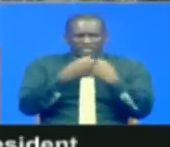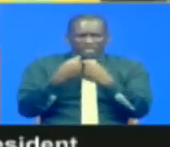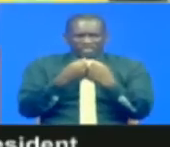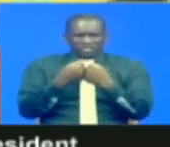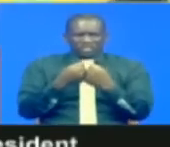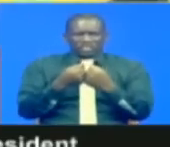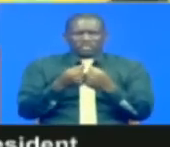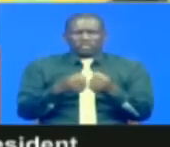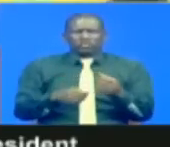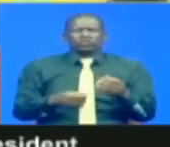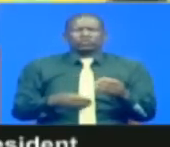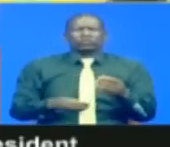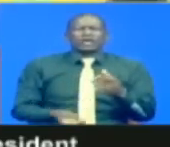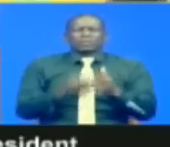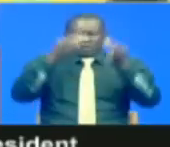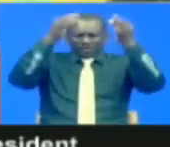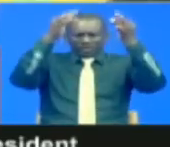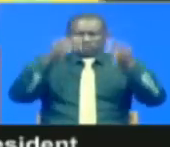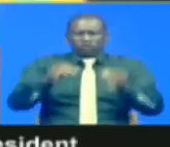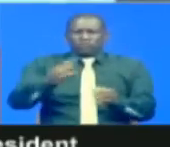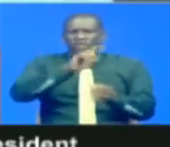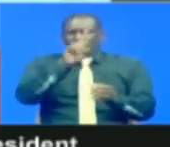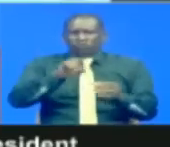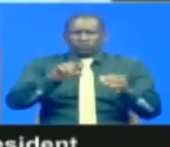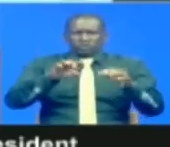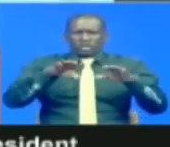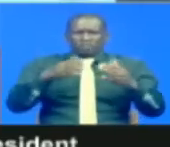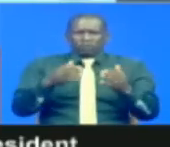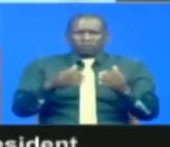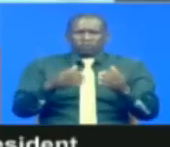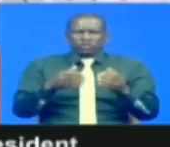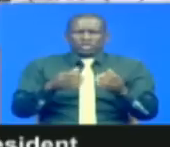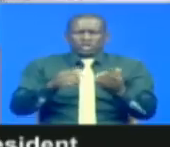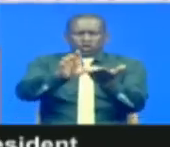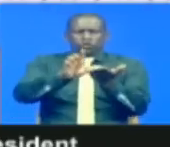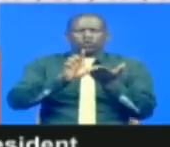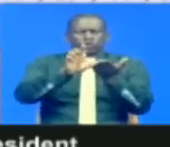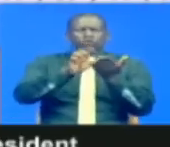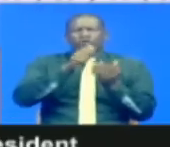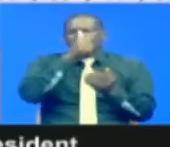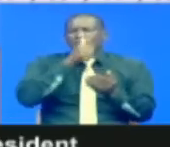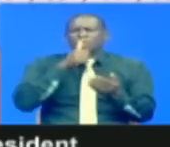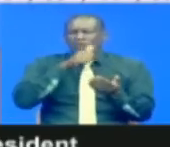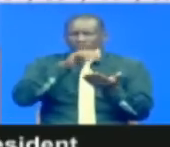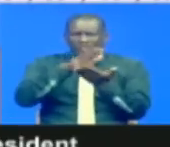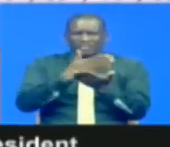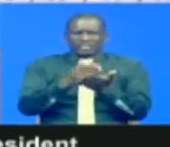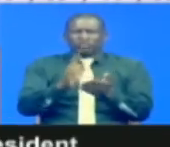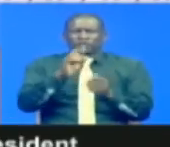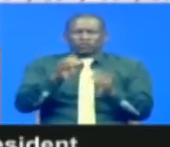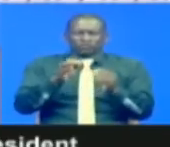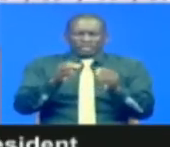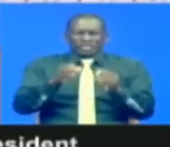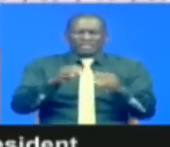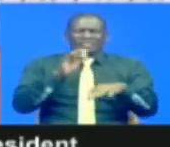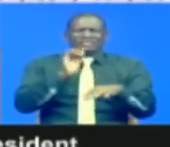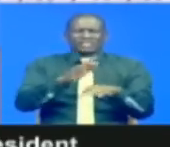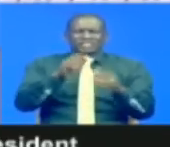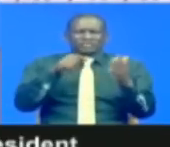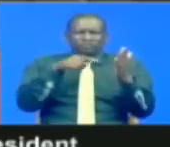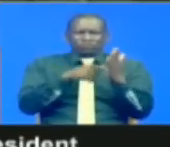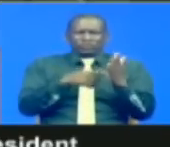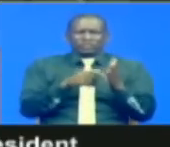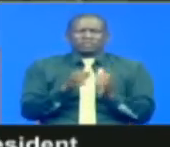its decision, with the question of constrained lending to the private sector being one of the key sticking points.